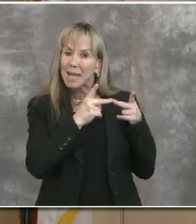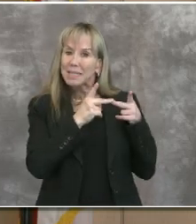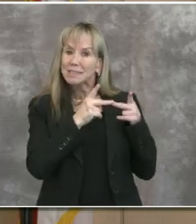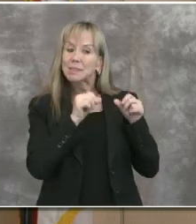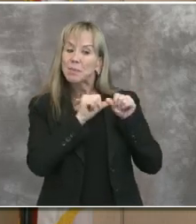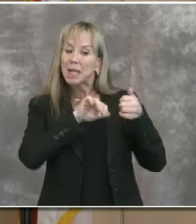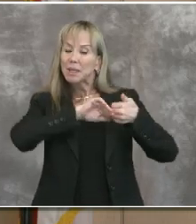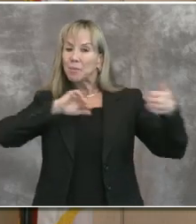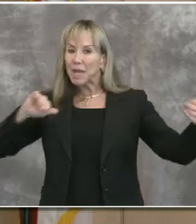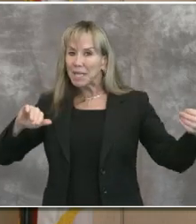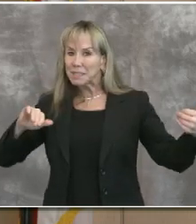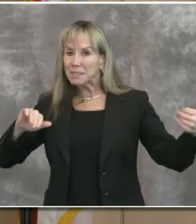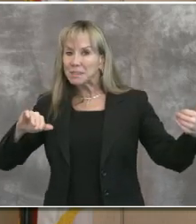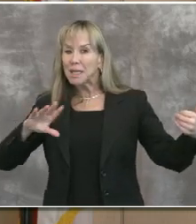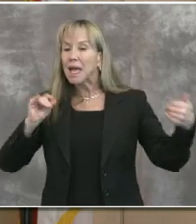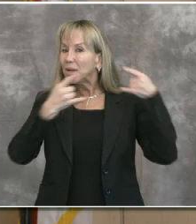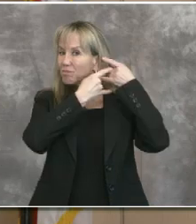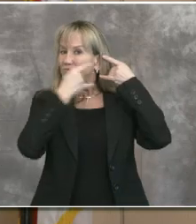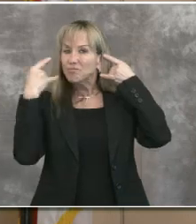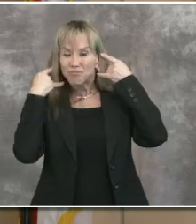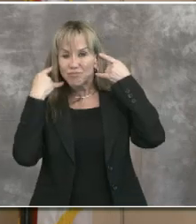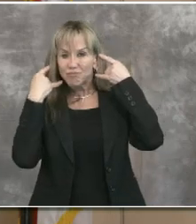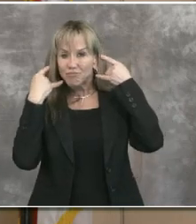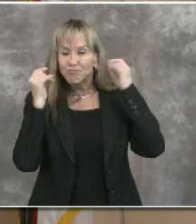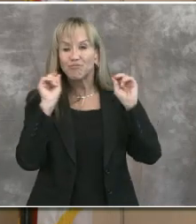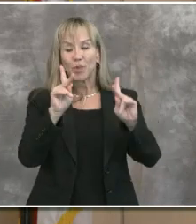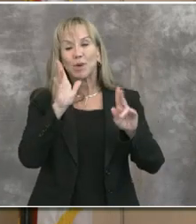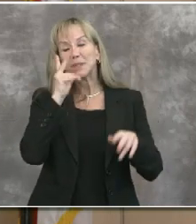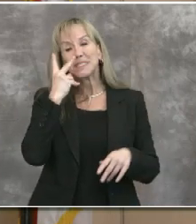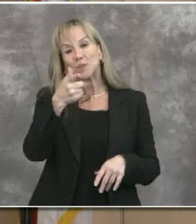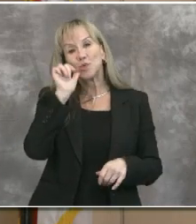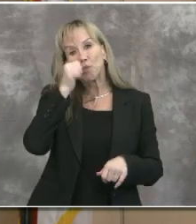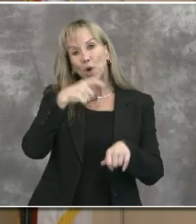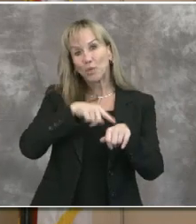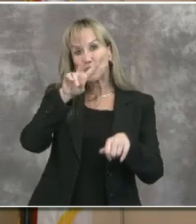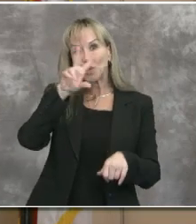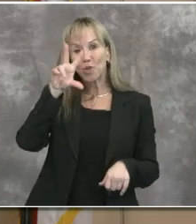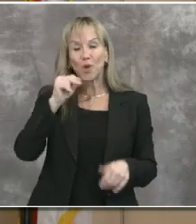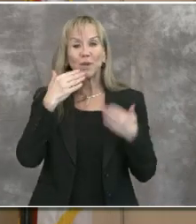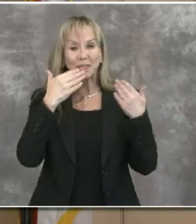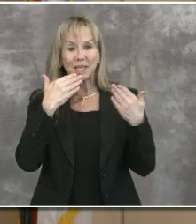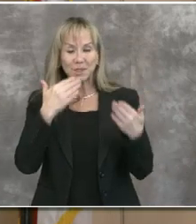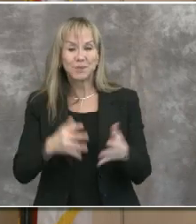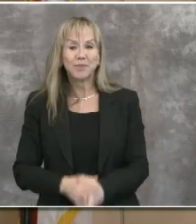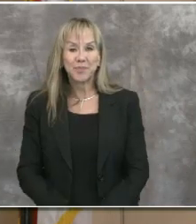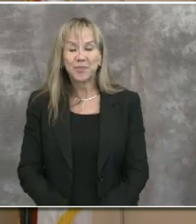maintain space, and cover your face. We'll be back here tomorrow at 2:30. Thank you.